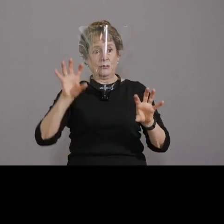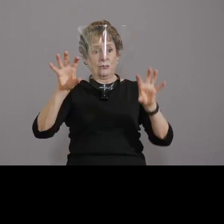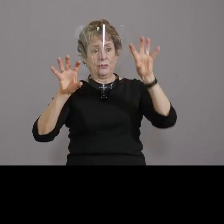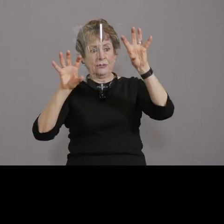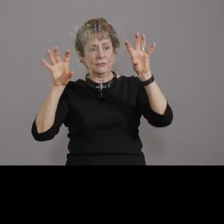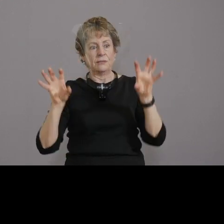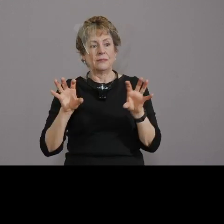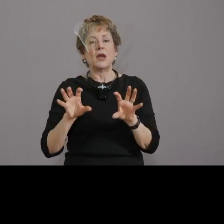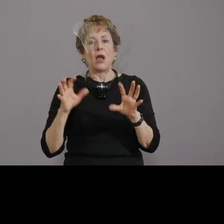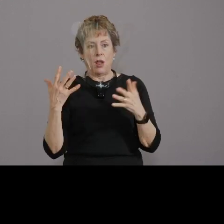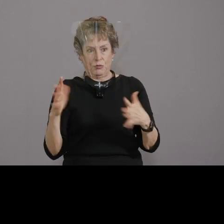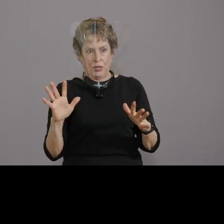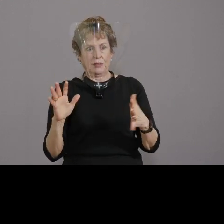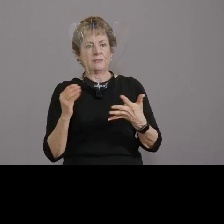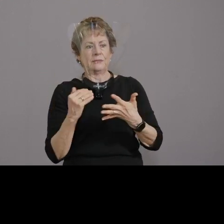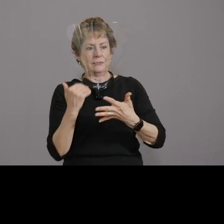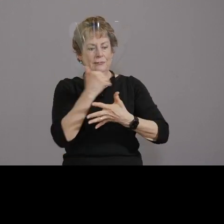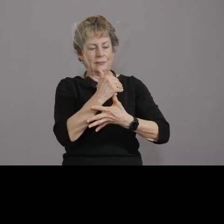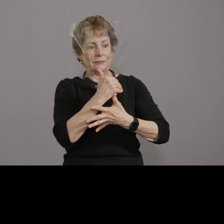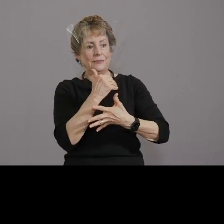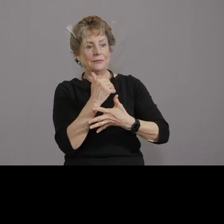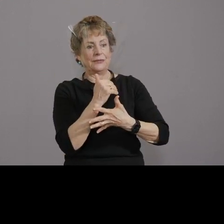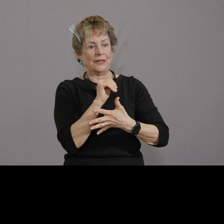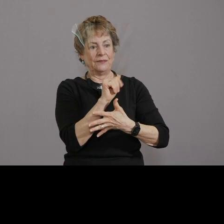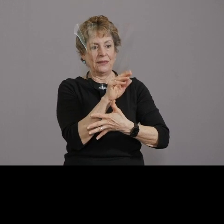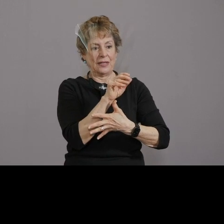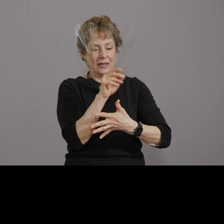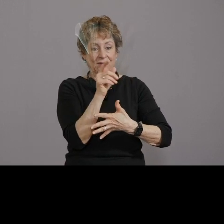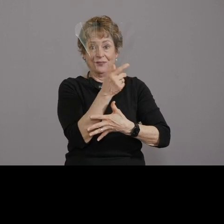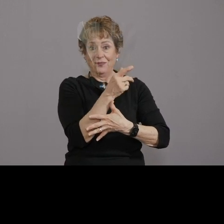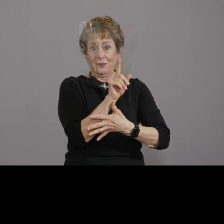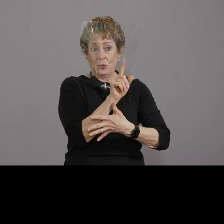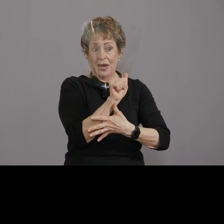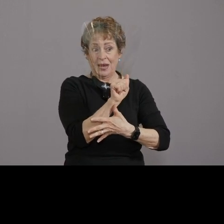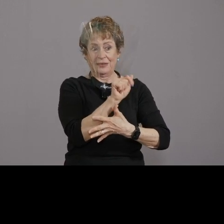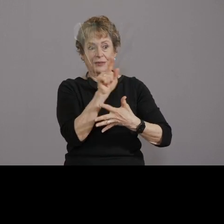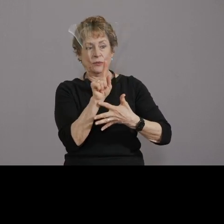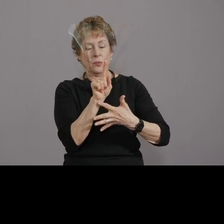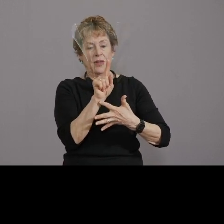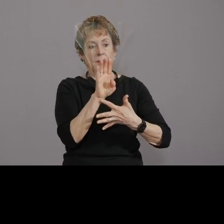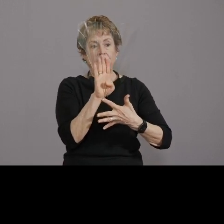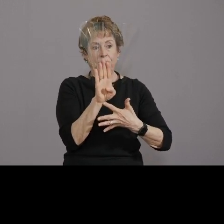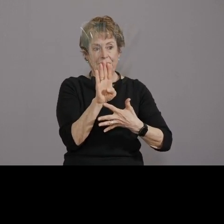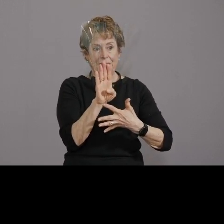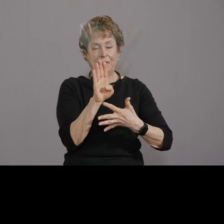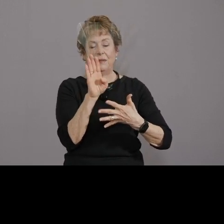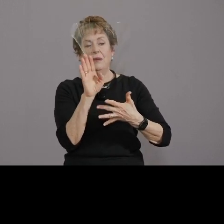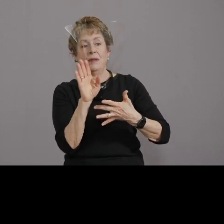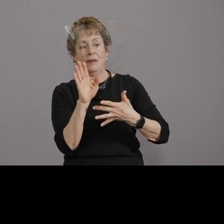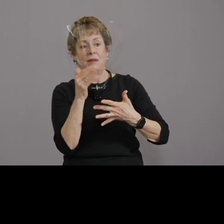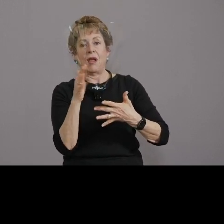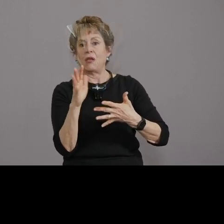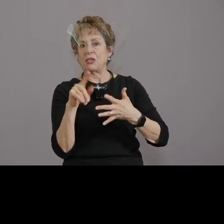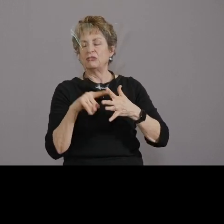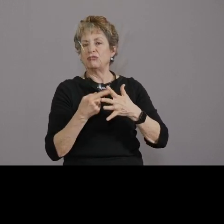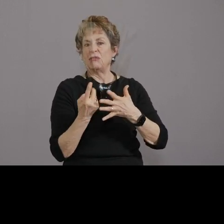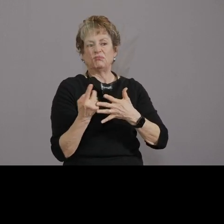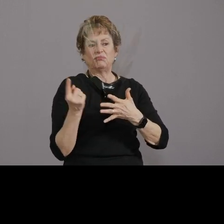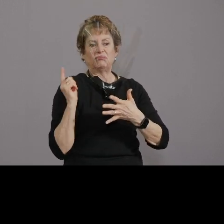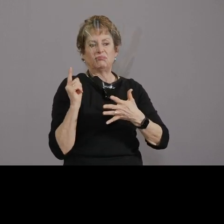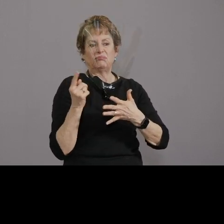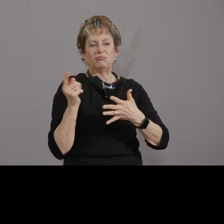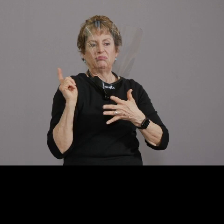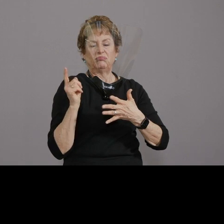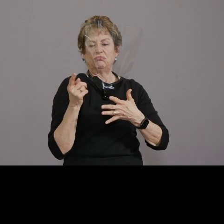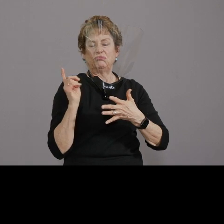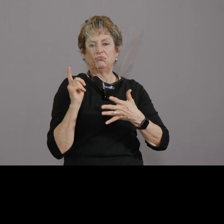that are fully in phase 1B. So if you look at the map of Arizona, the counties that are in black are still in